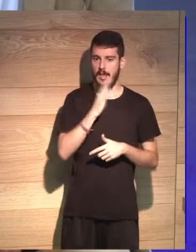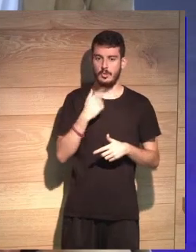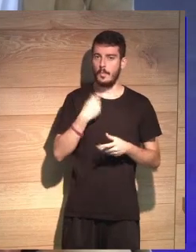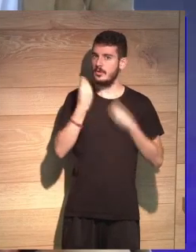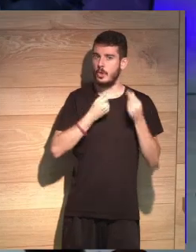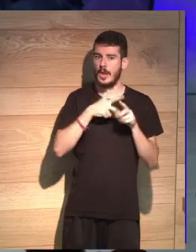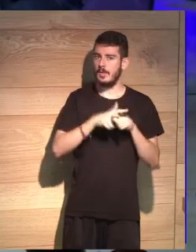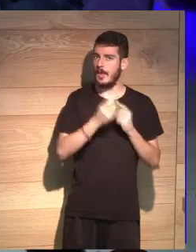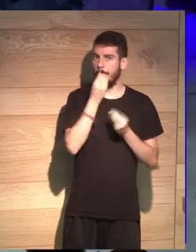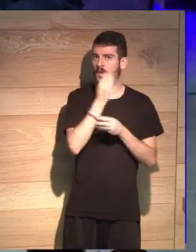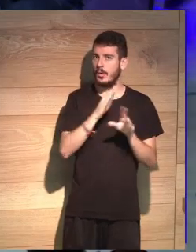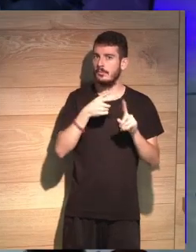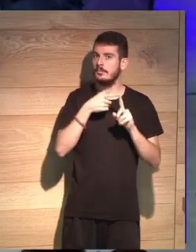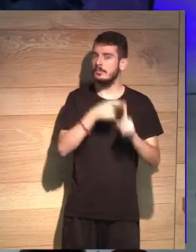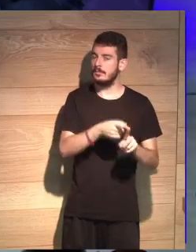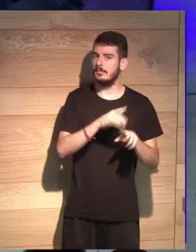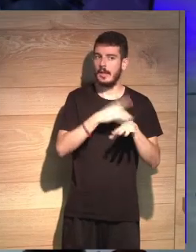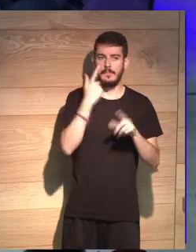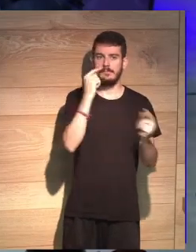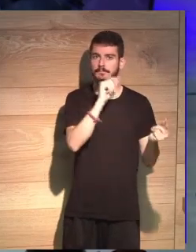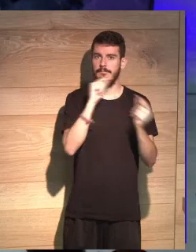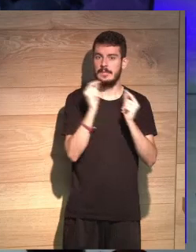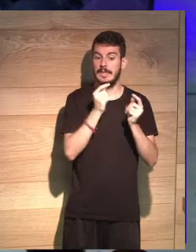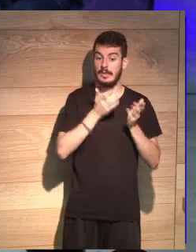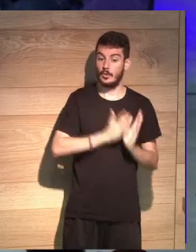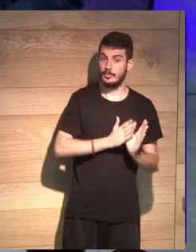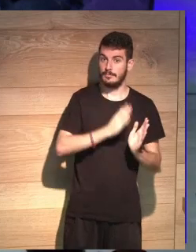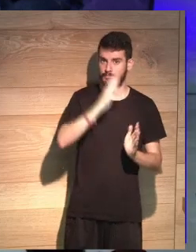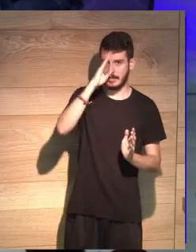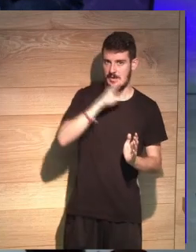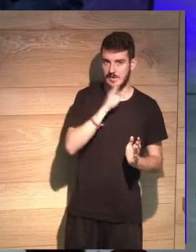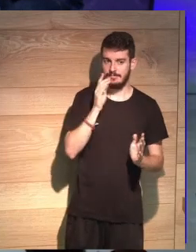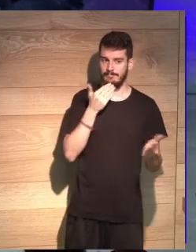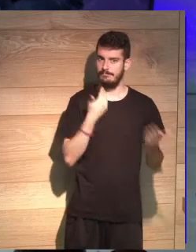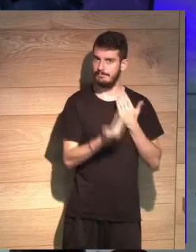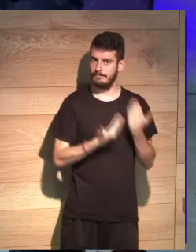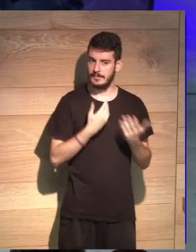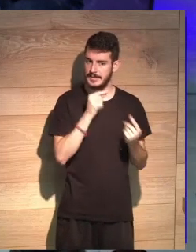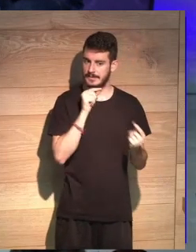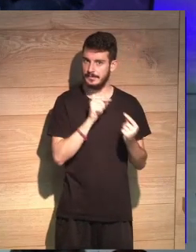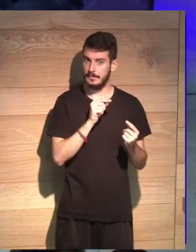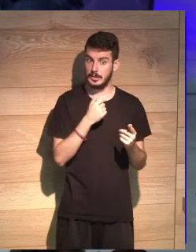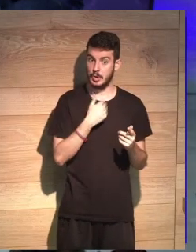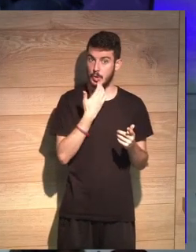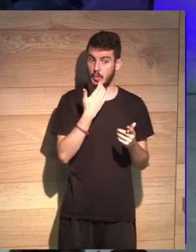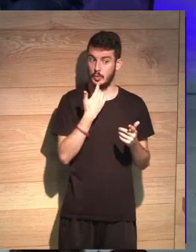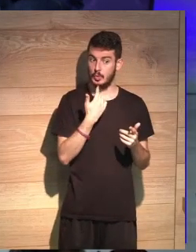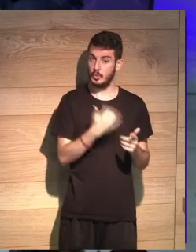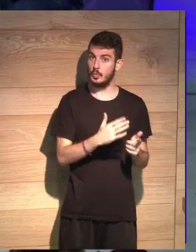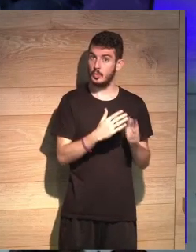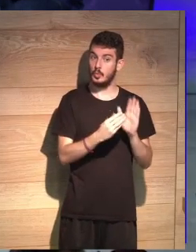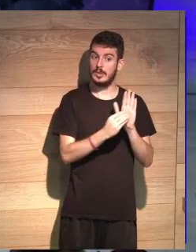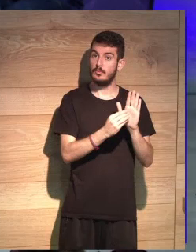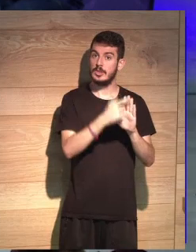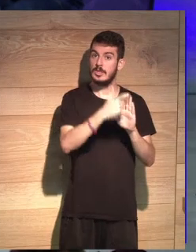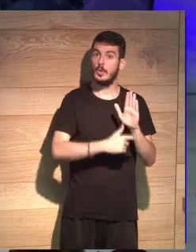is parental control. I think this is the best tool to generate a discussion between parents